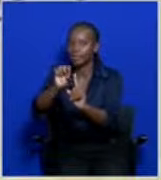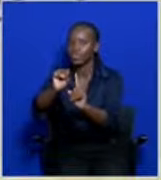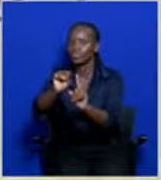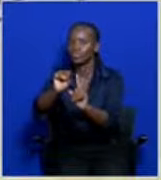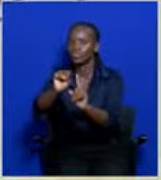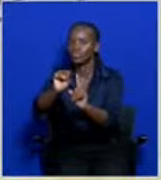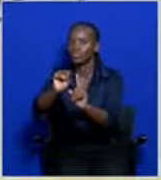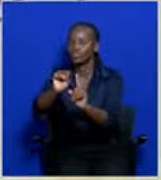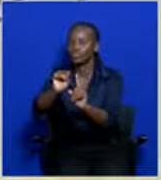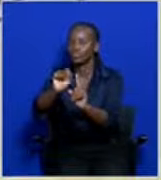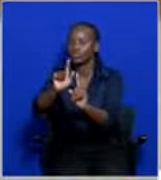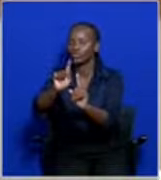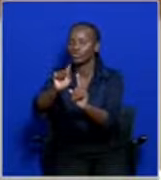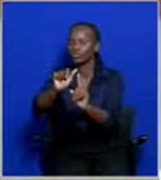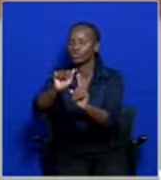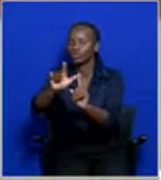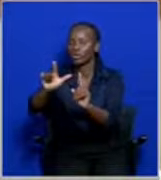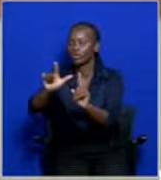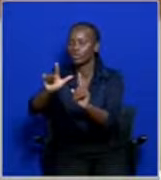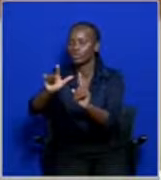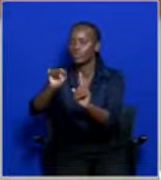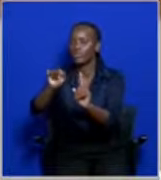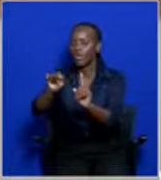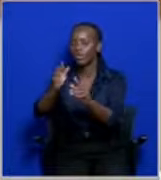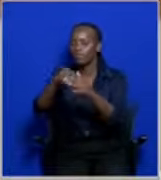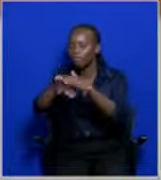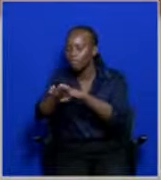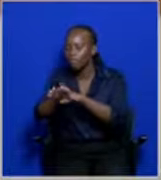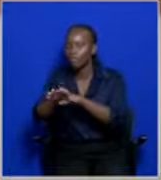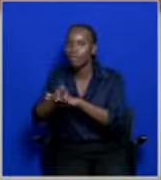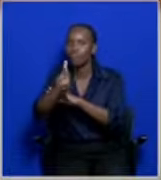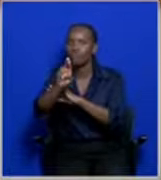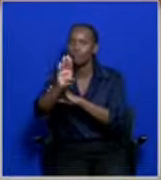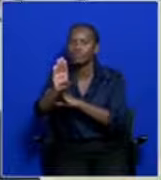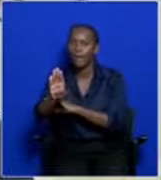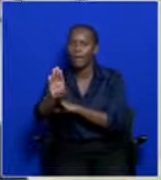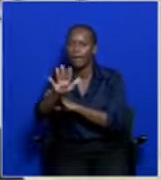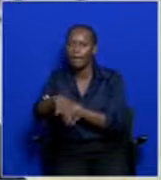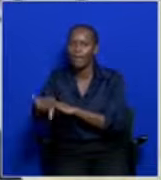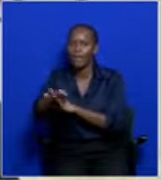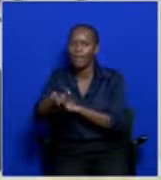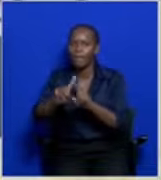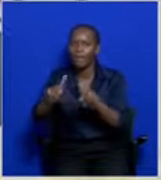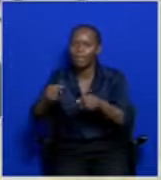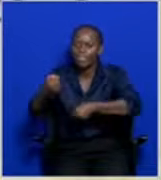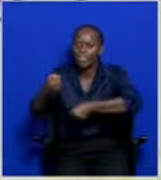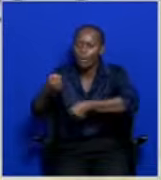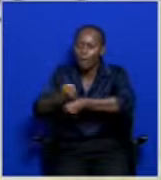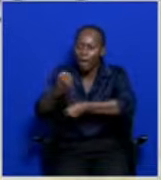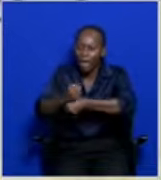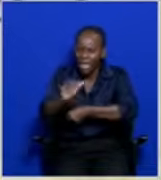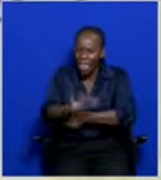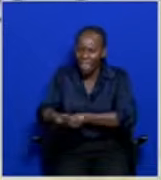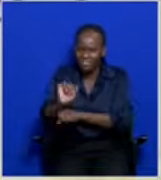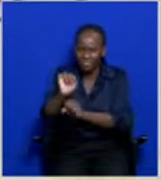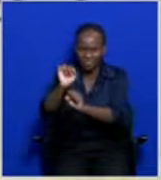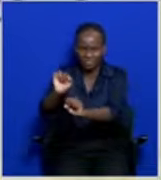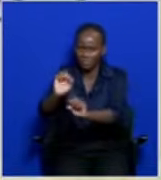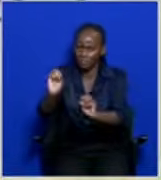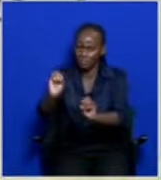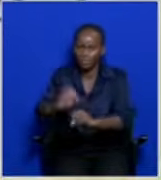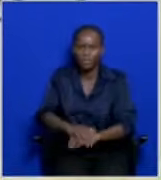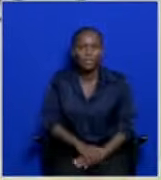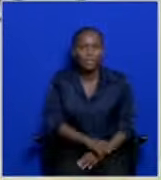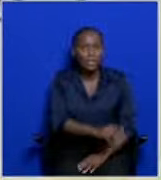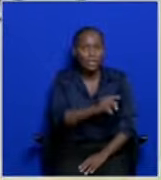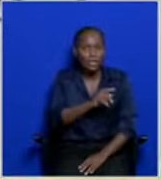in Rosebank, to your knowledge? To my knowledge, they can operate in Johannesburg if they are invited